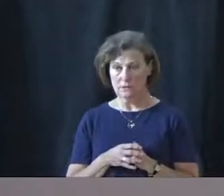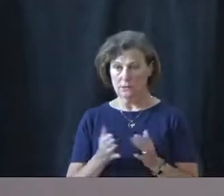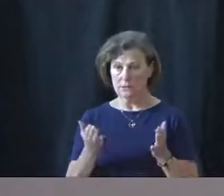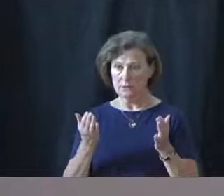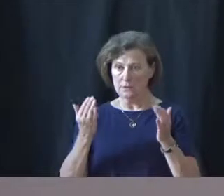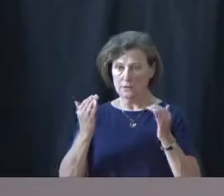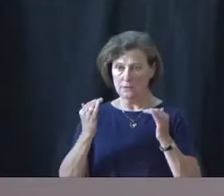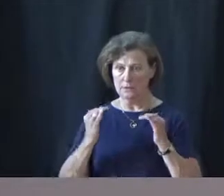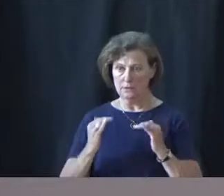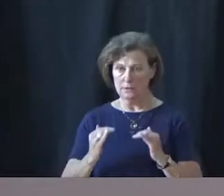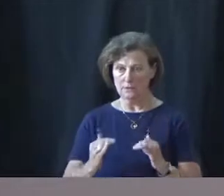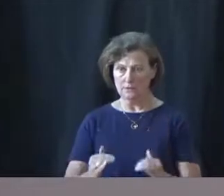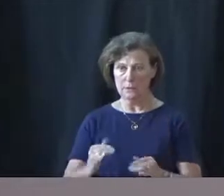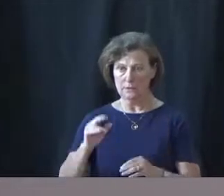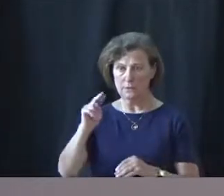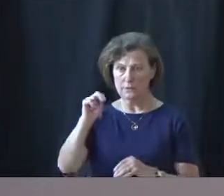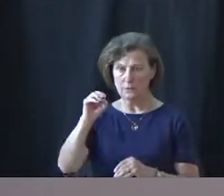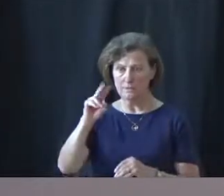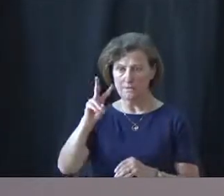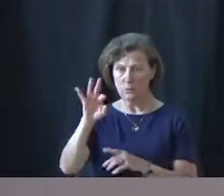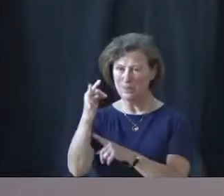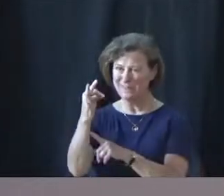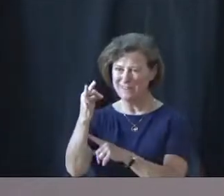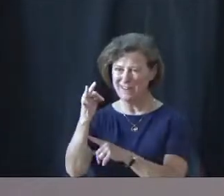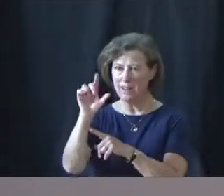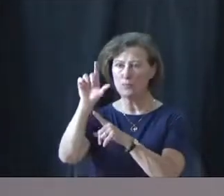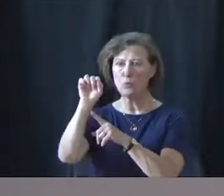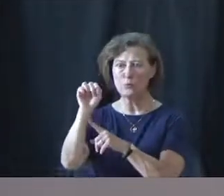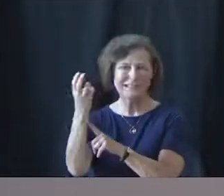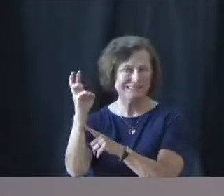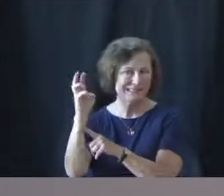Then November 9th, 2016 happened.